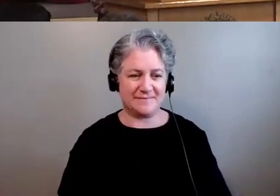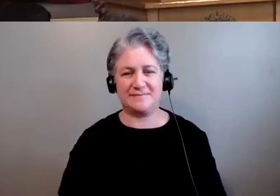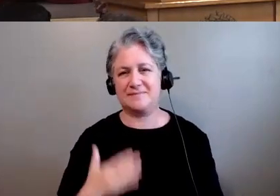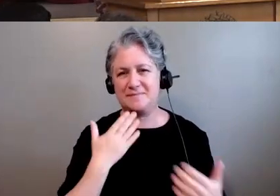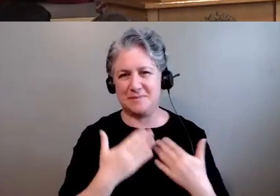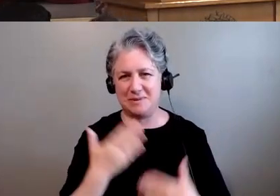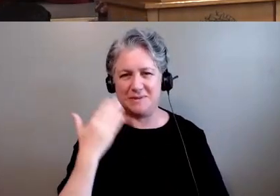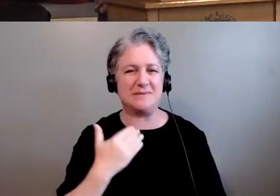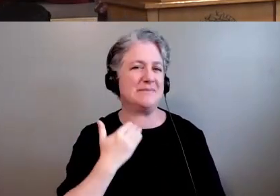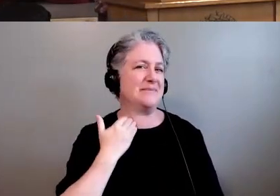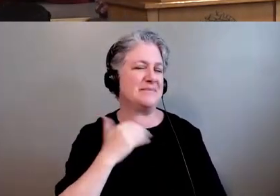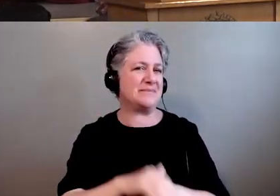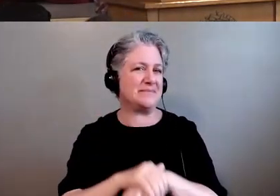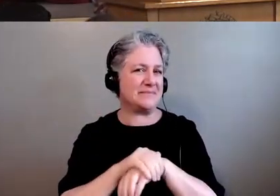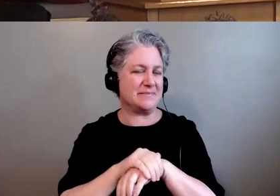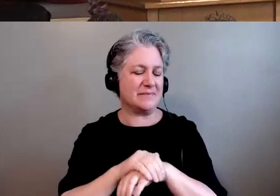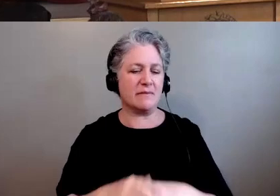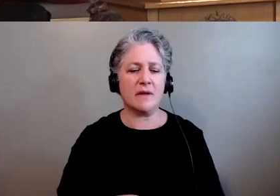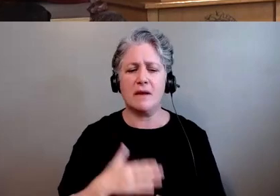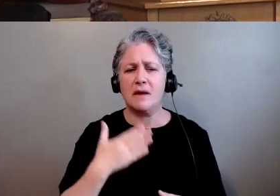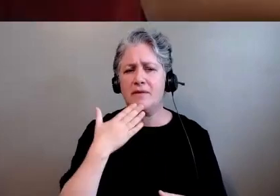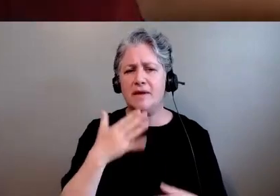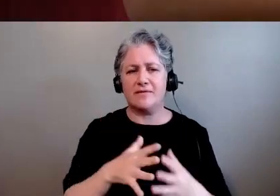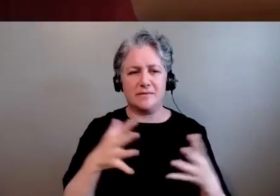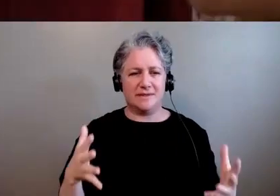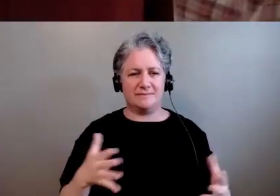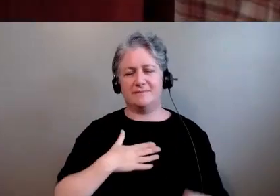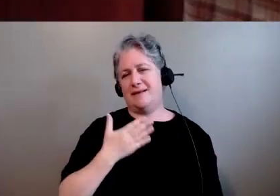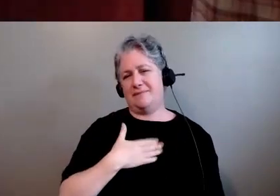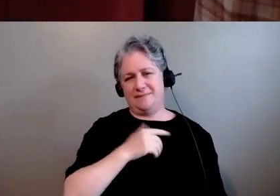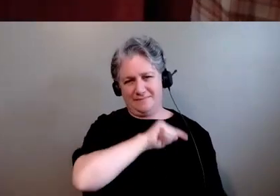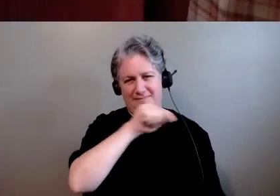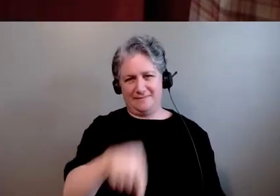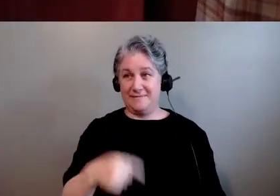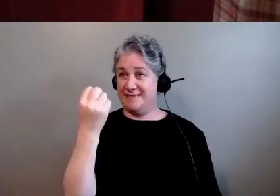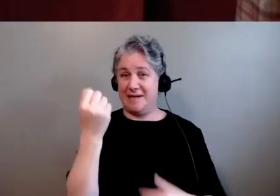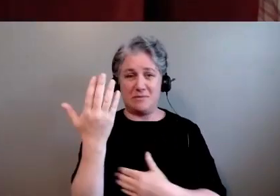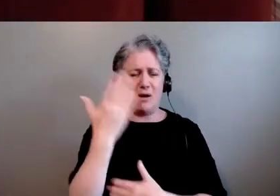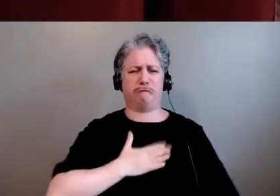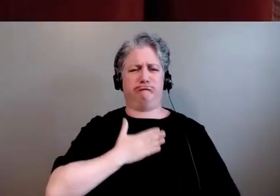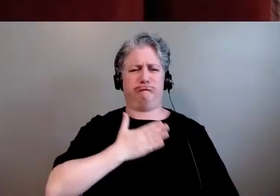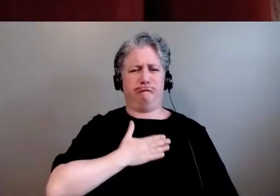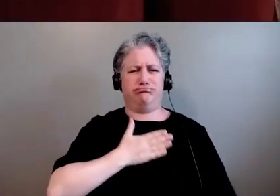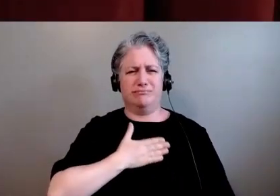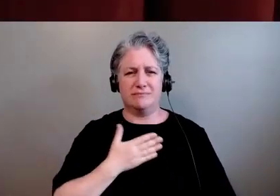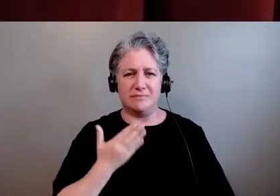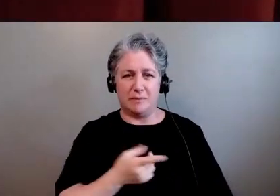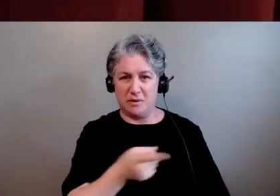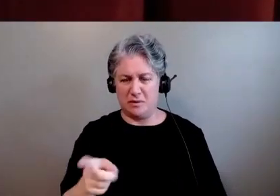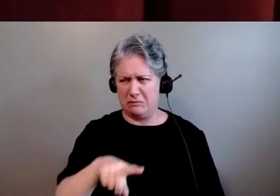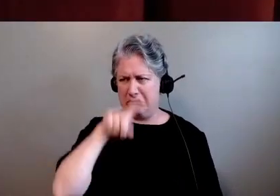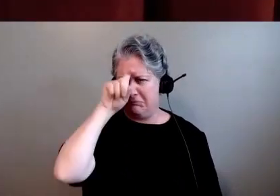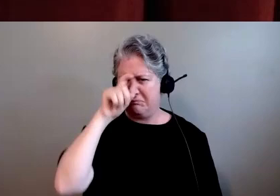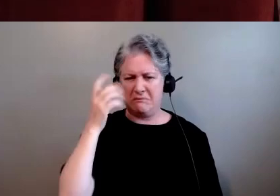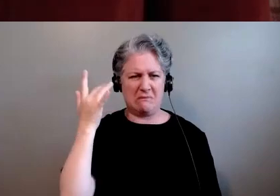Morning. Thank you very much. So it's obviously a pleasure to be here on a Saturday morning, and you might be wondering why